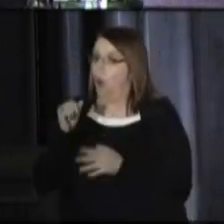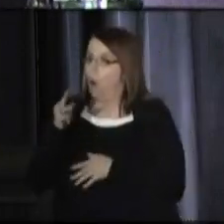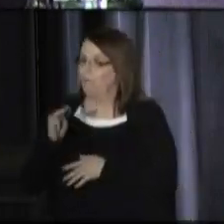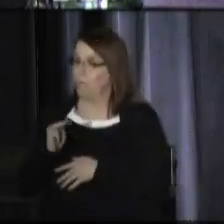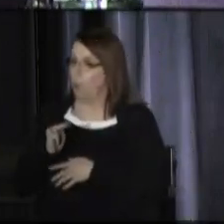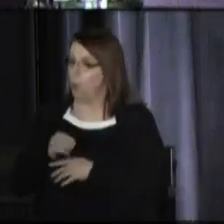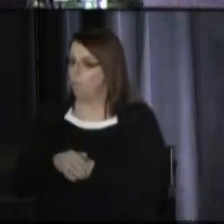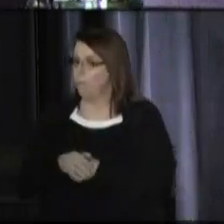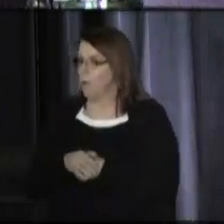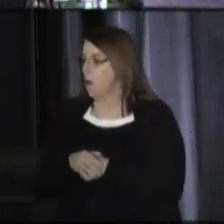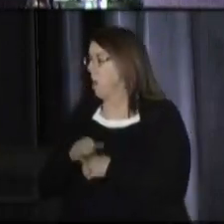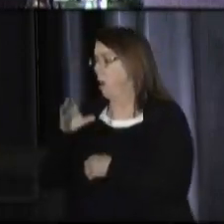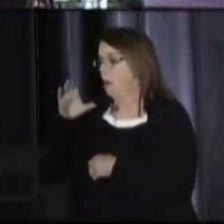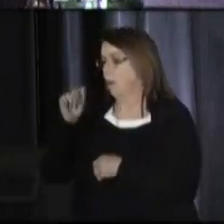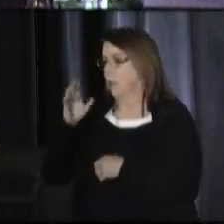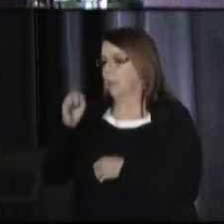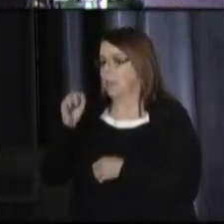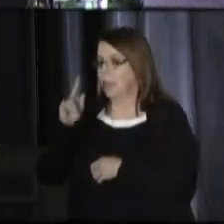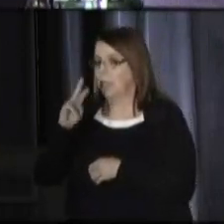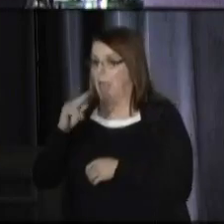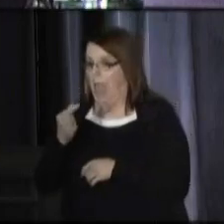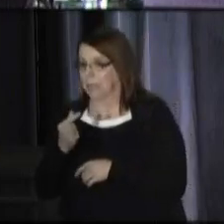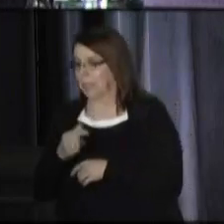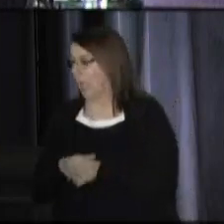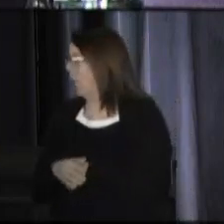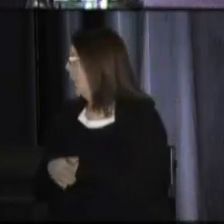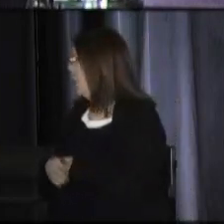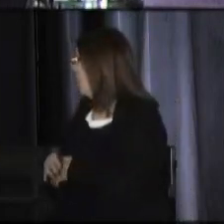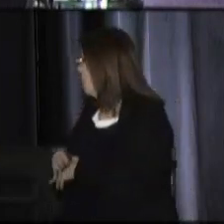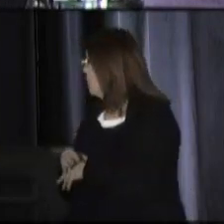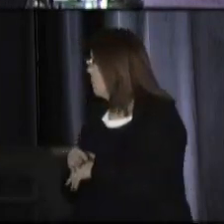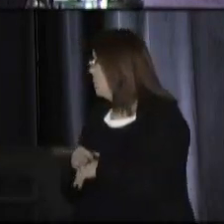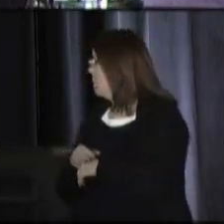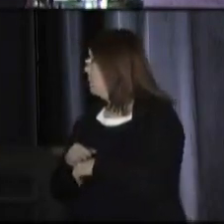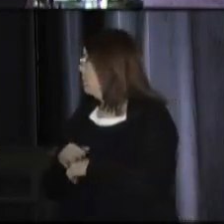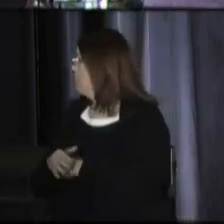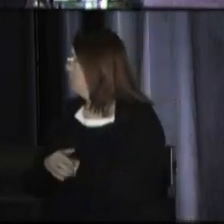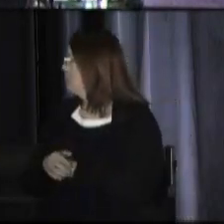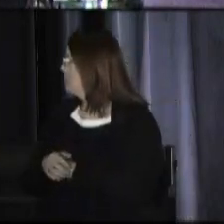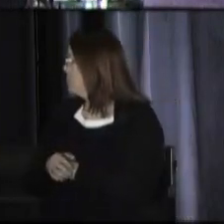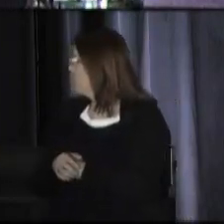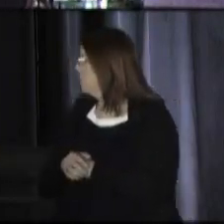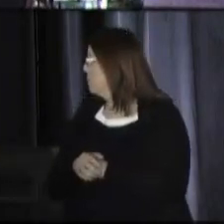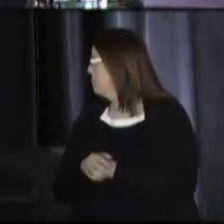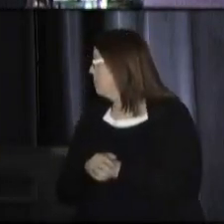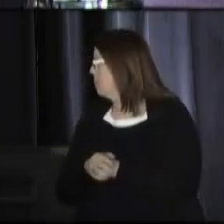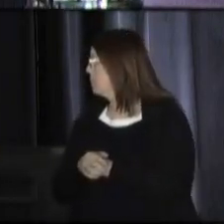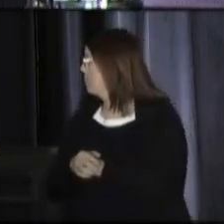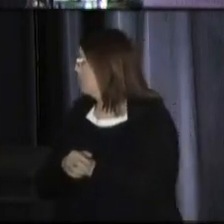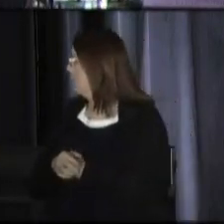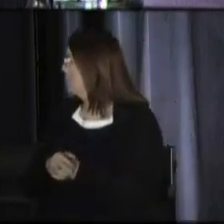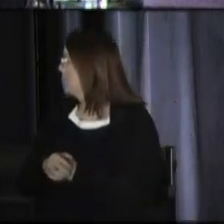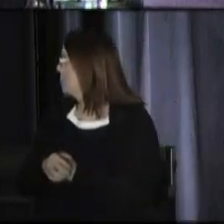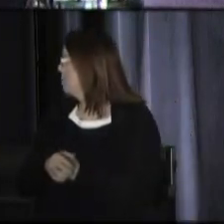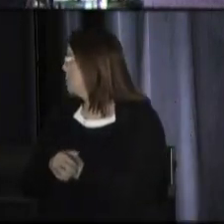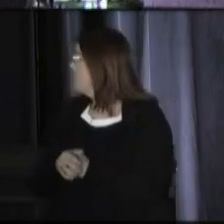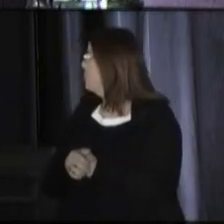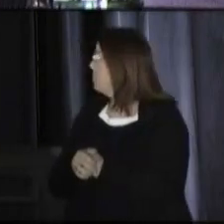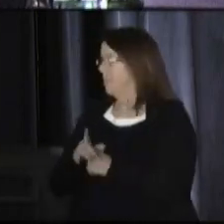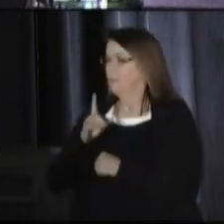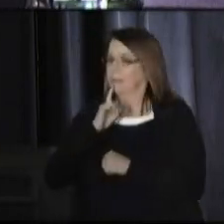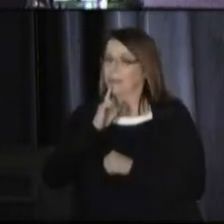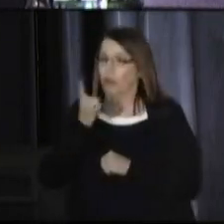writings, it's like entering another dimension to hear it in person. So ancestral lineage is